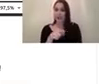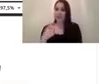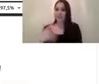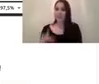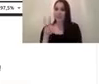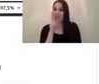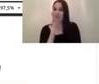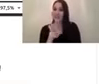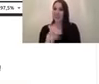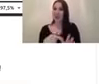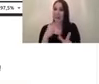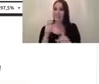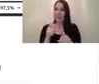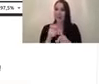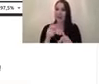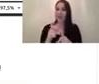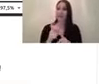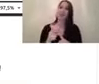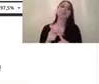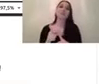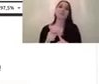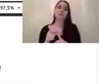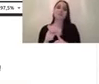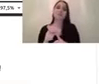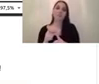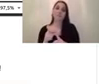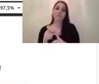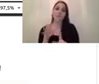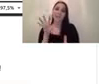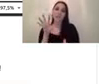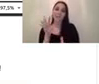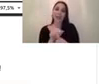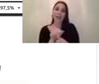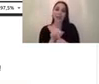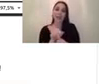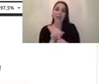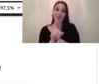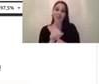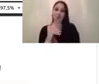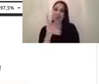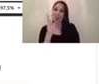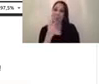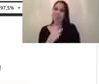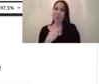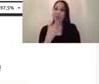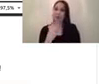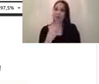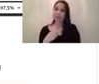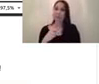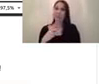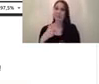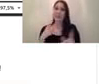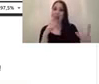applications of object detection with super old cameras back in my country. These cameras